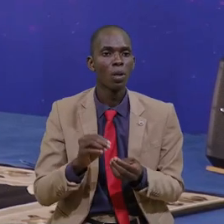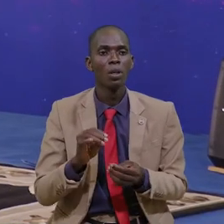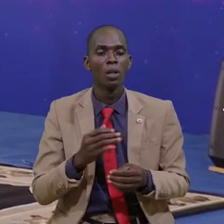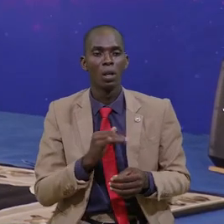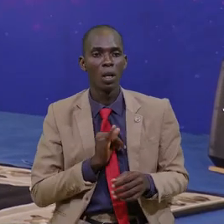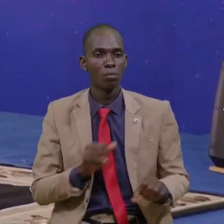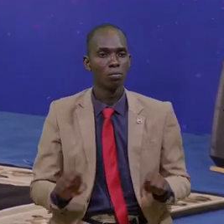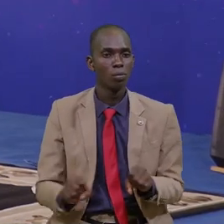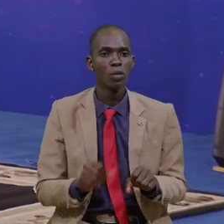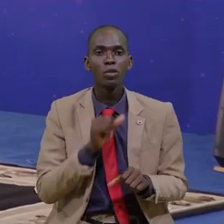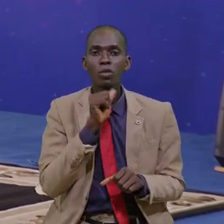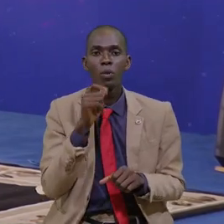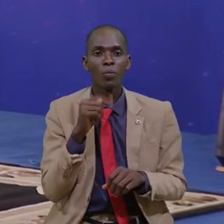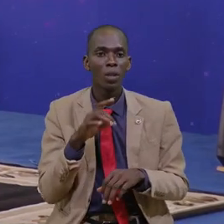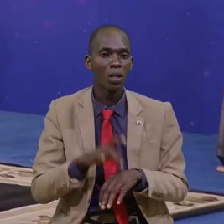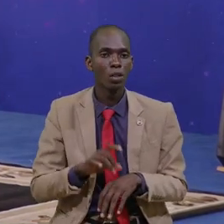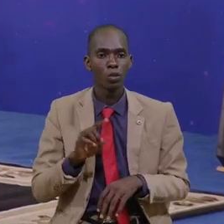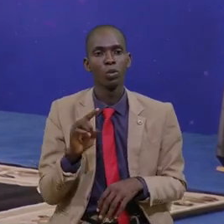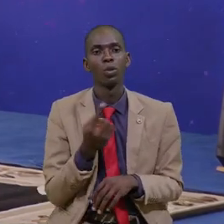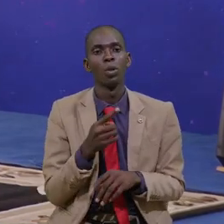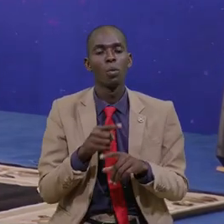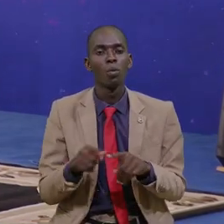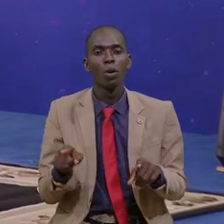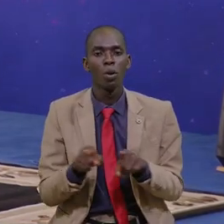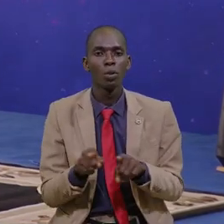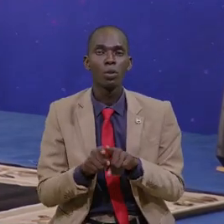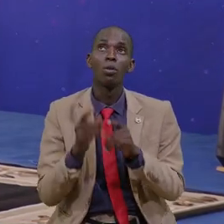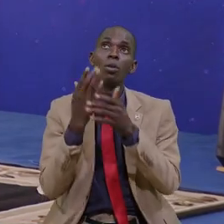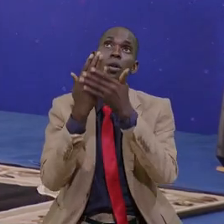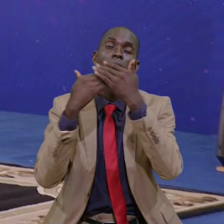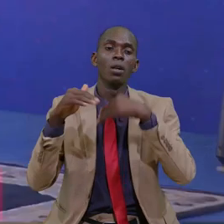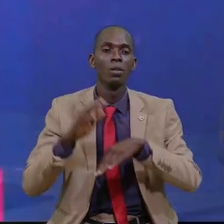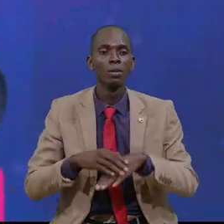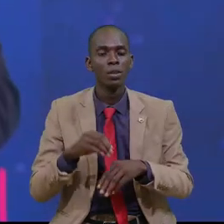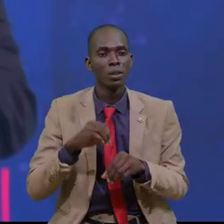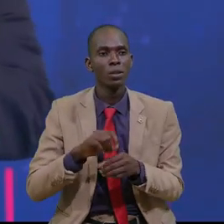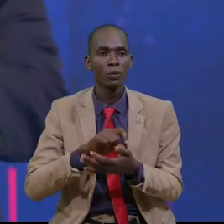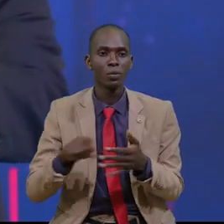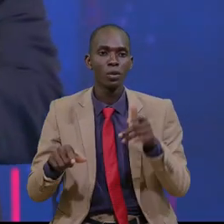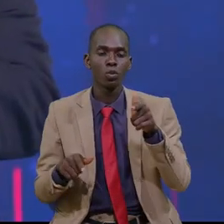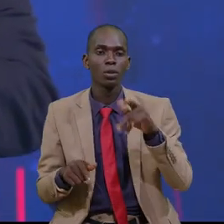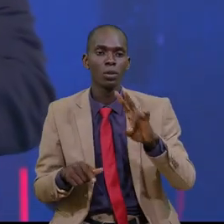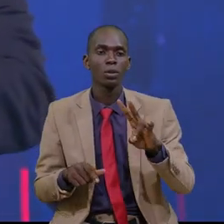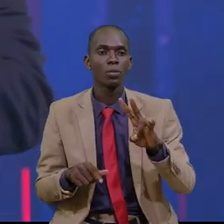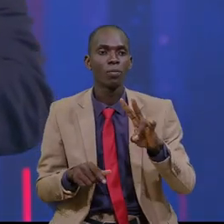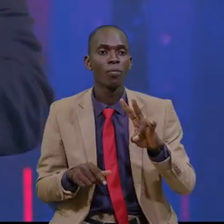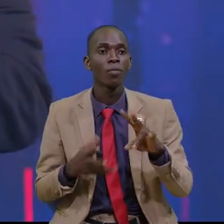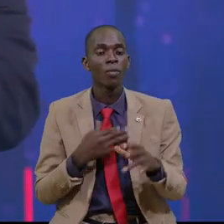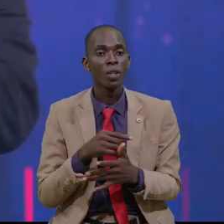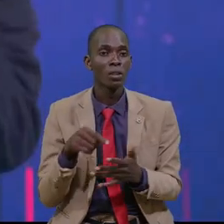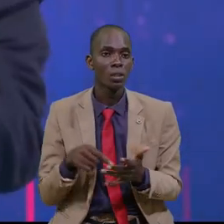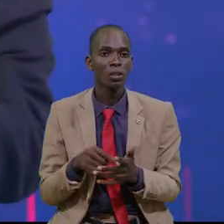not the earth only, but also heaven. Verse 27, and this